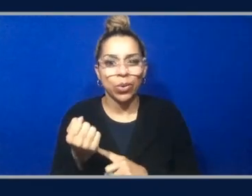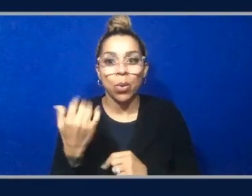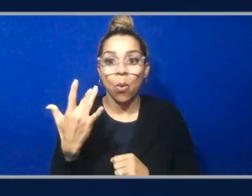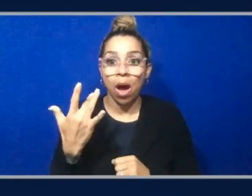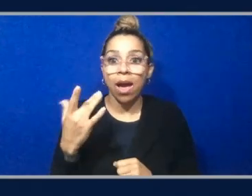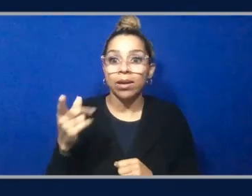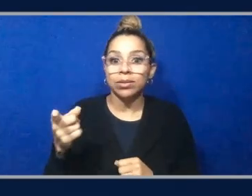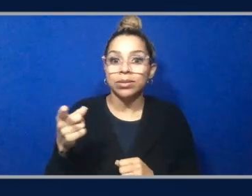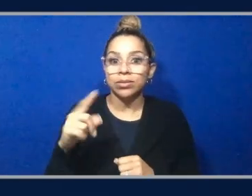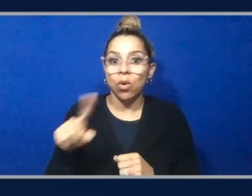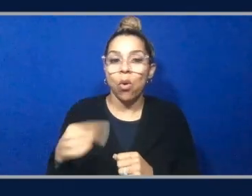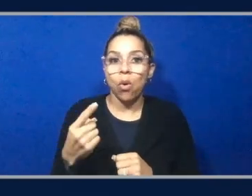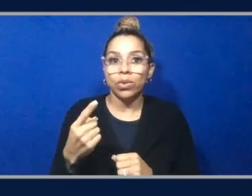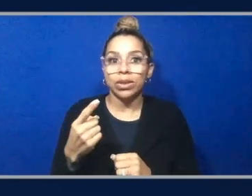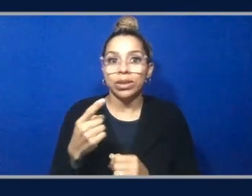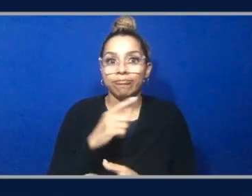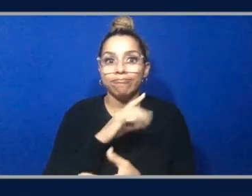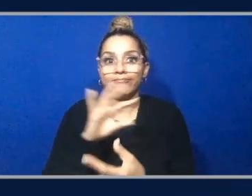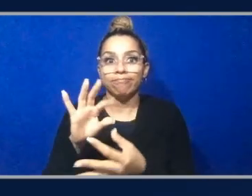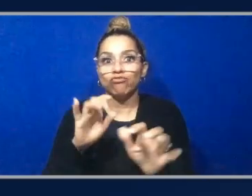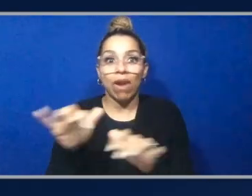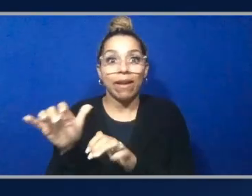region. Okay.